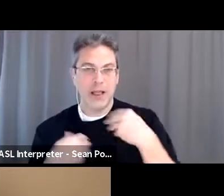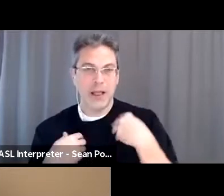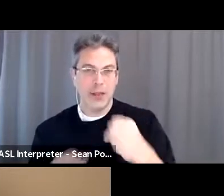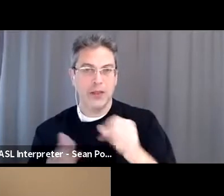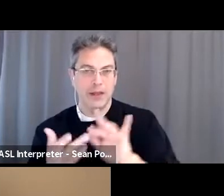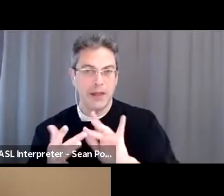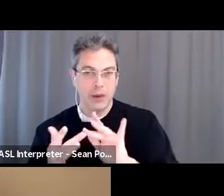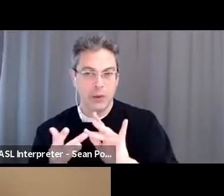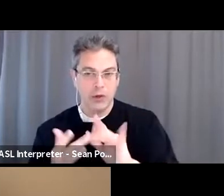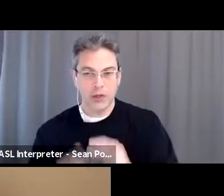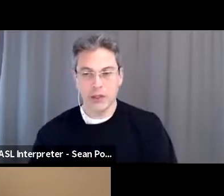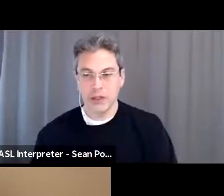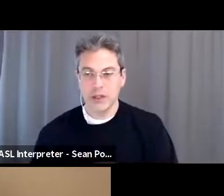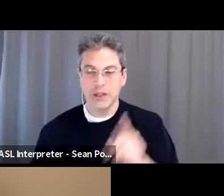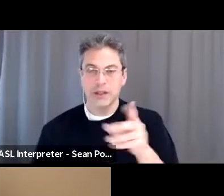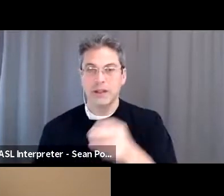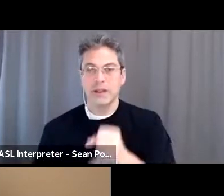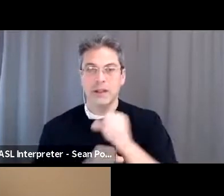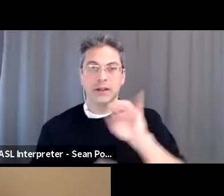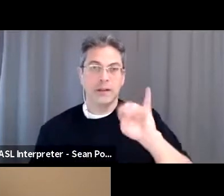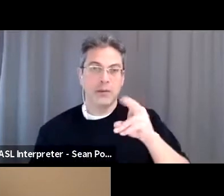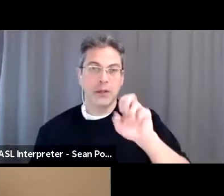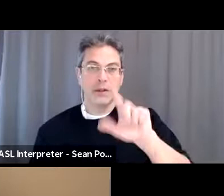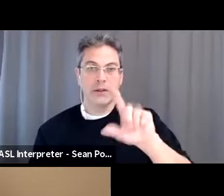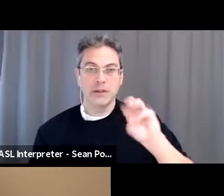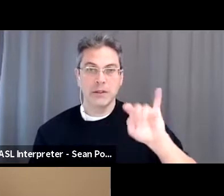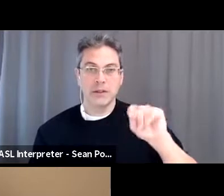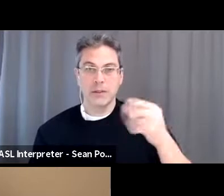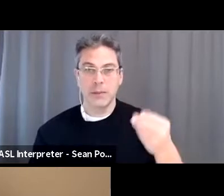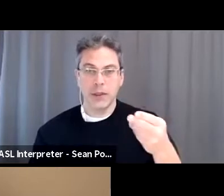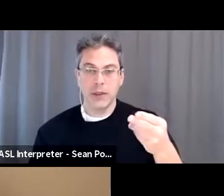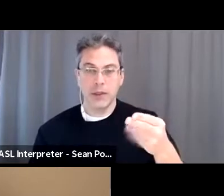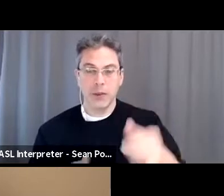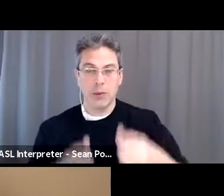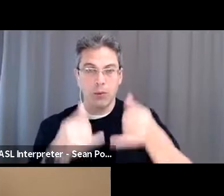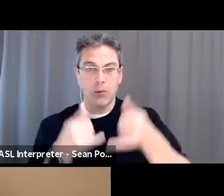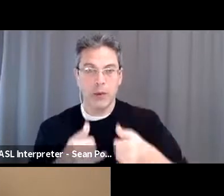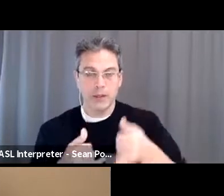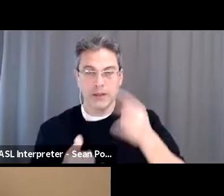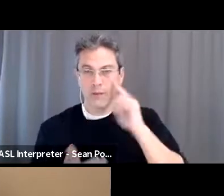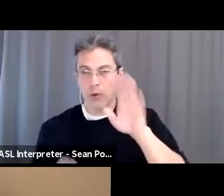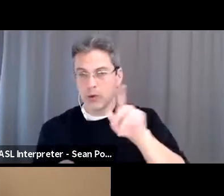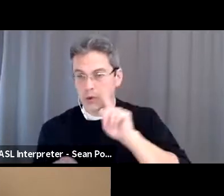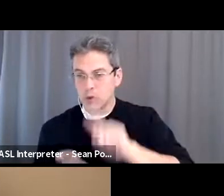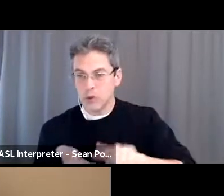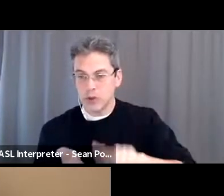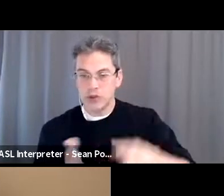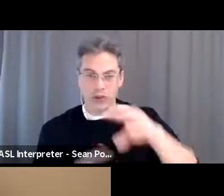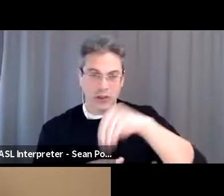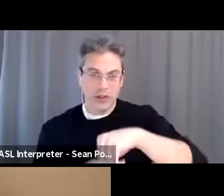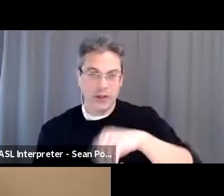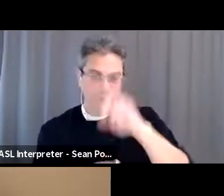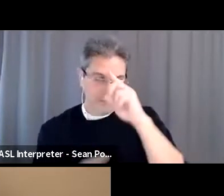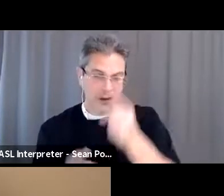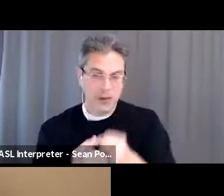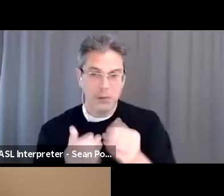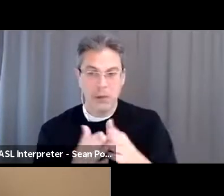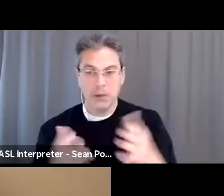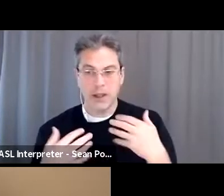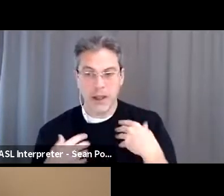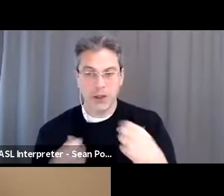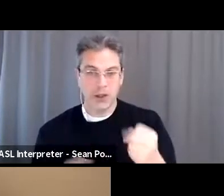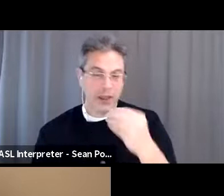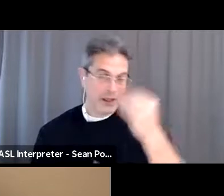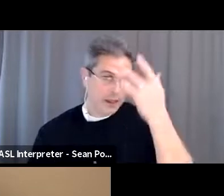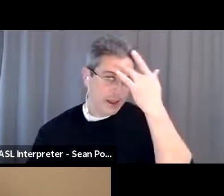Smith Prize as Canada's Health Researcher of the Year in Population Health and Health Services, and an officer of the Order